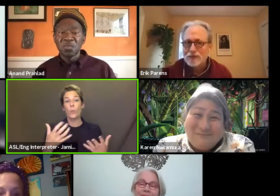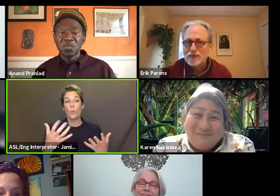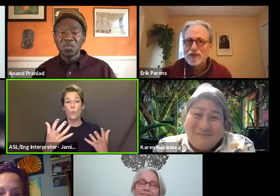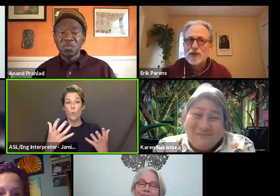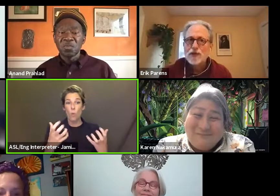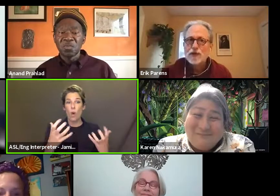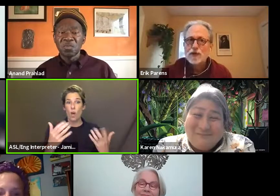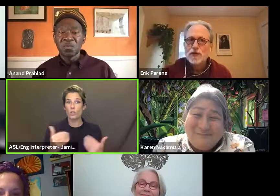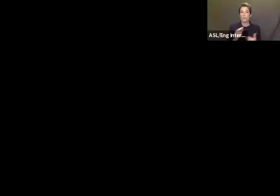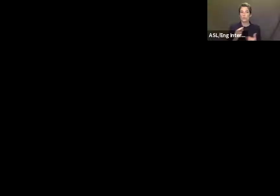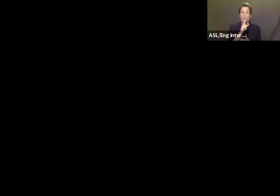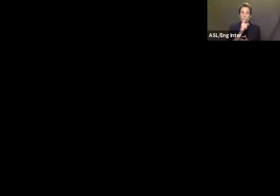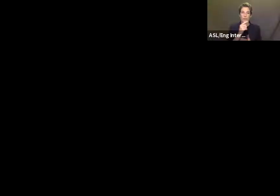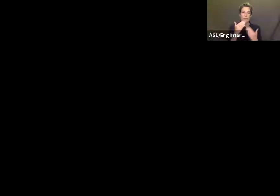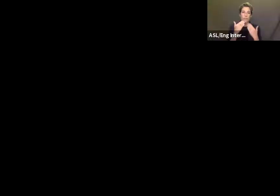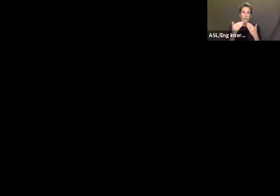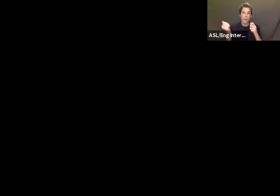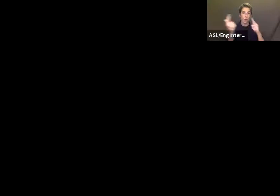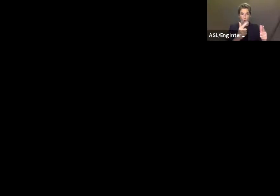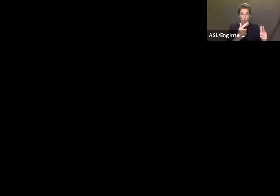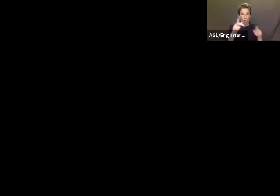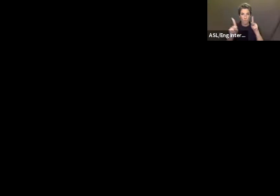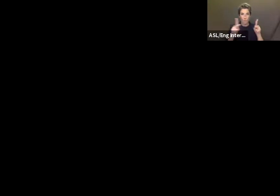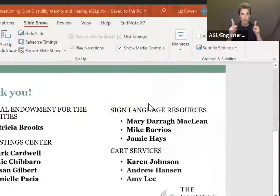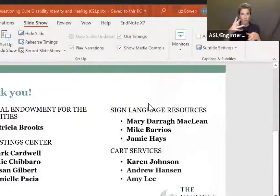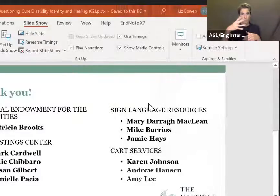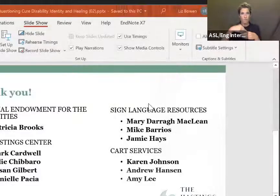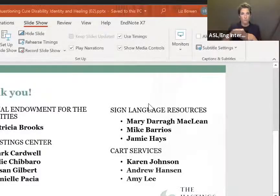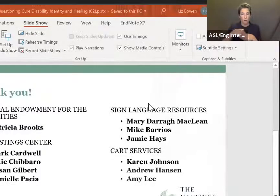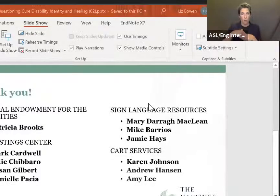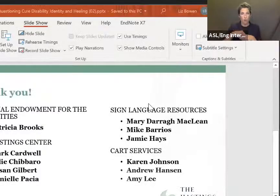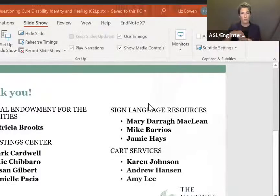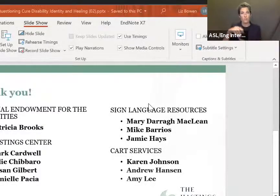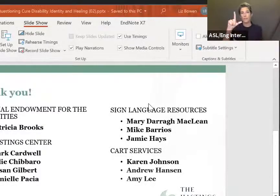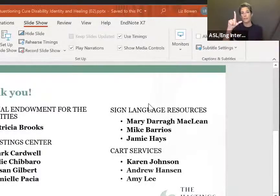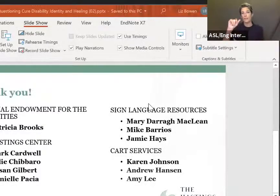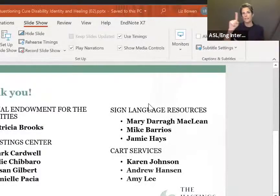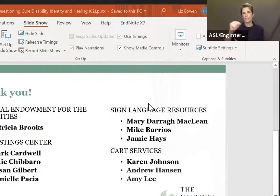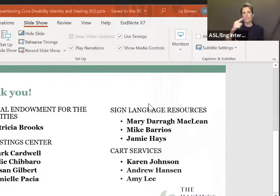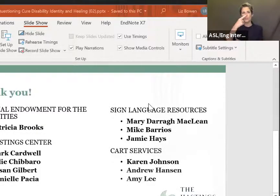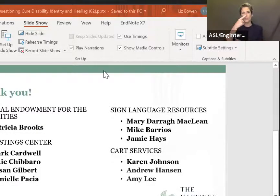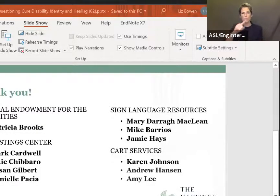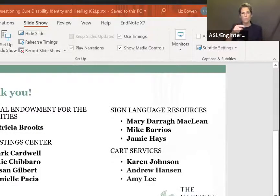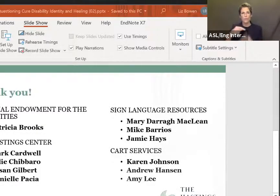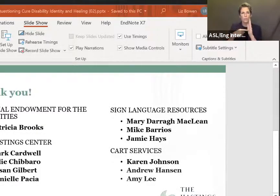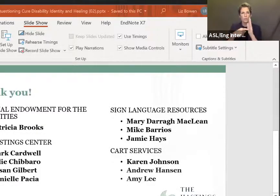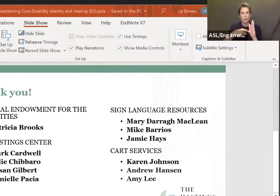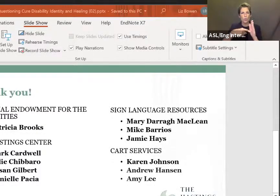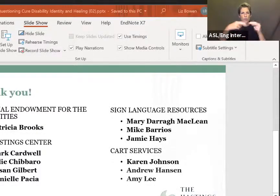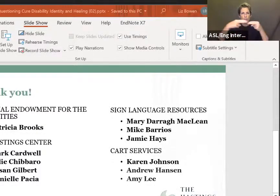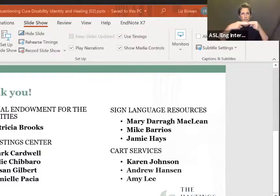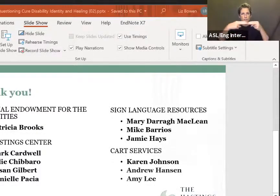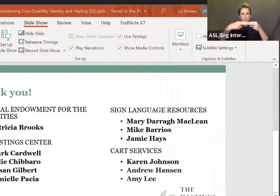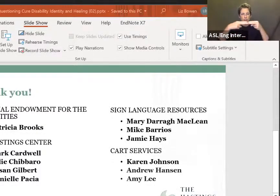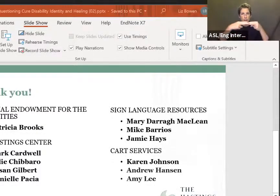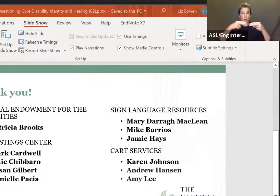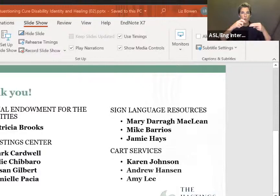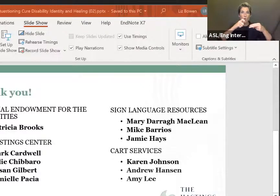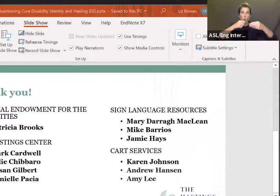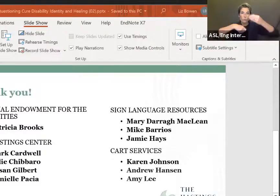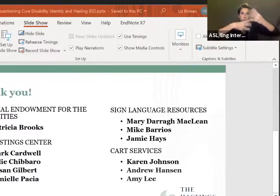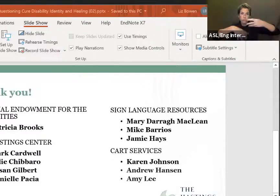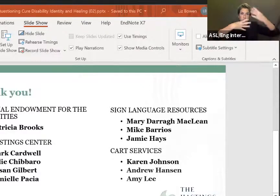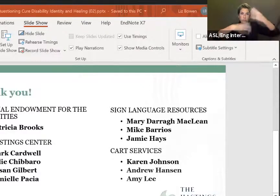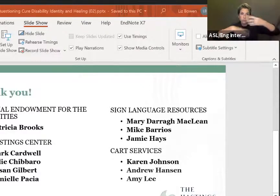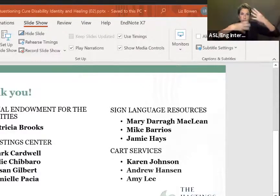of the people who have helped to put together this event? As always, it is many,